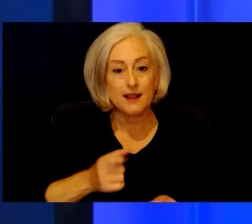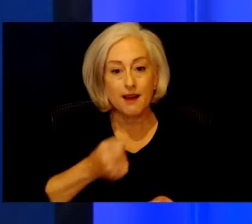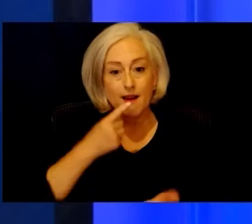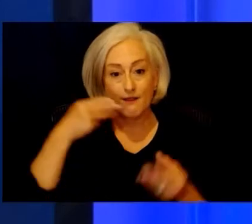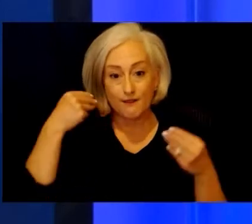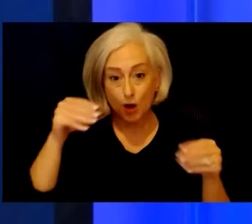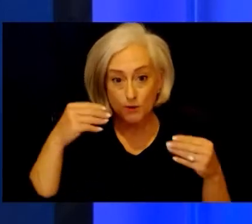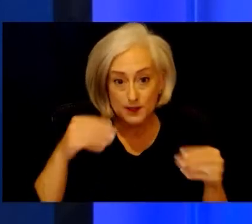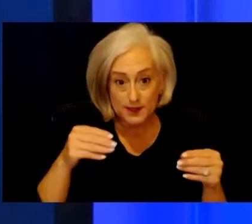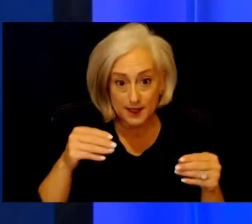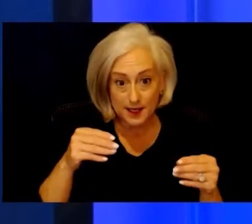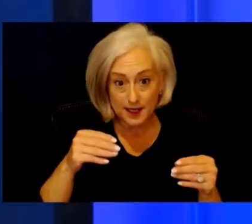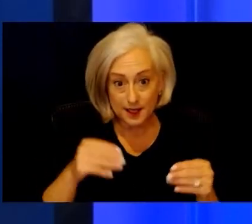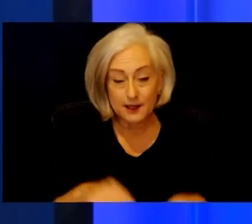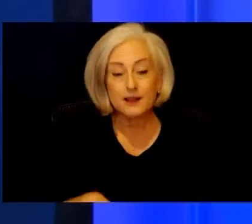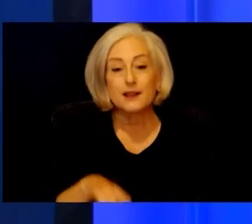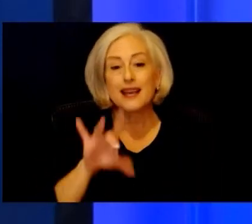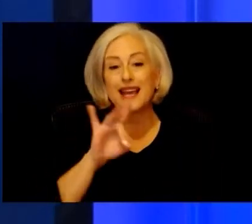vaccine doses